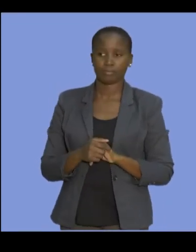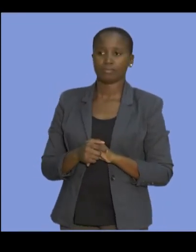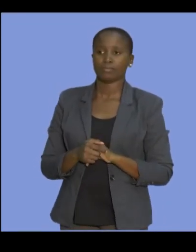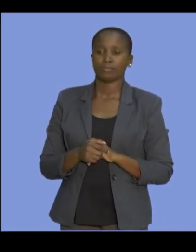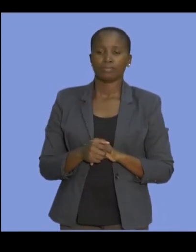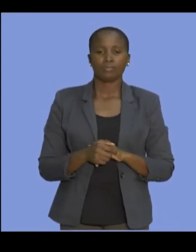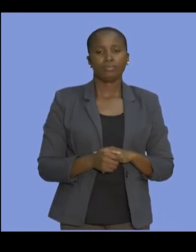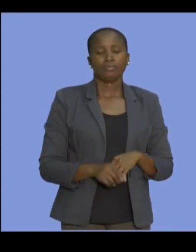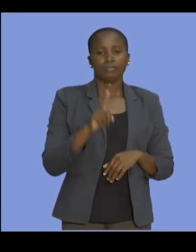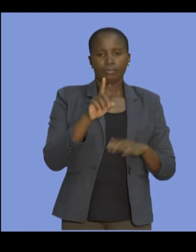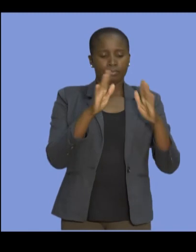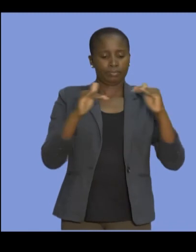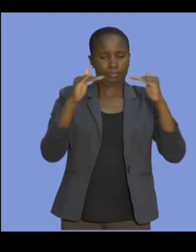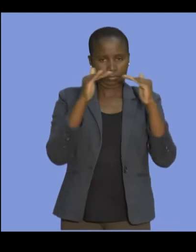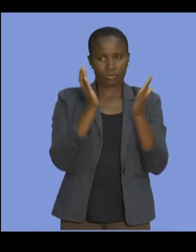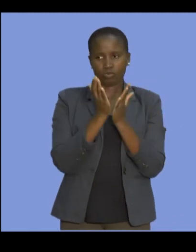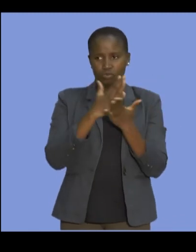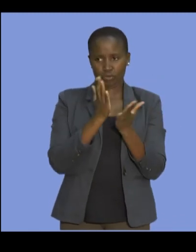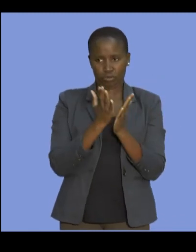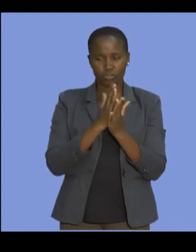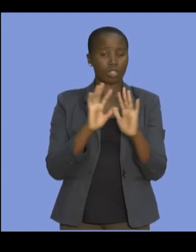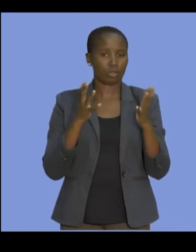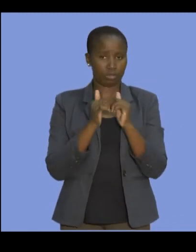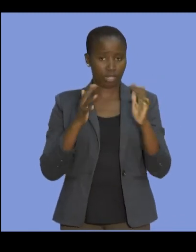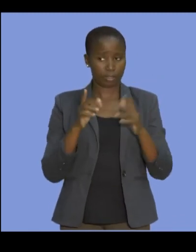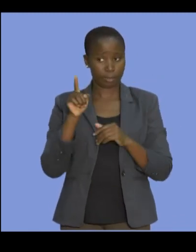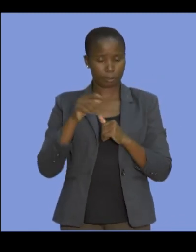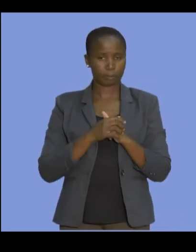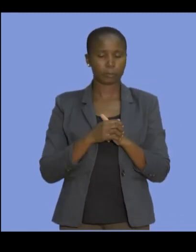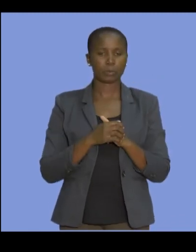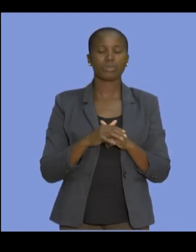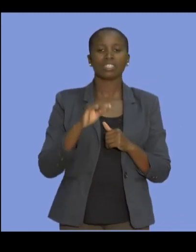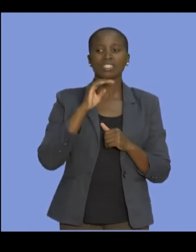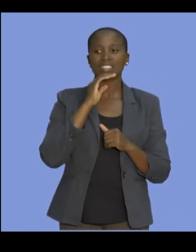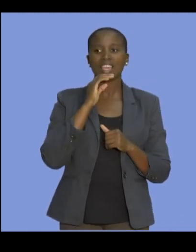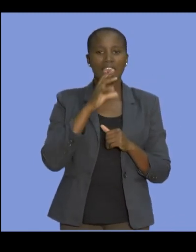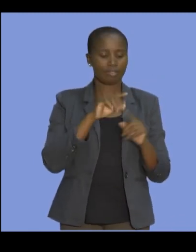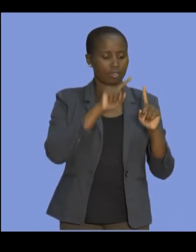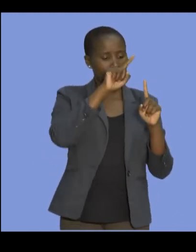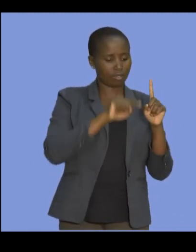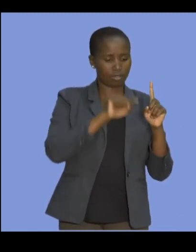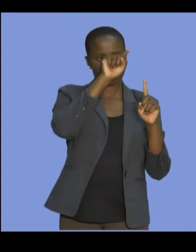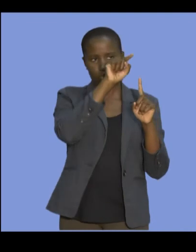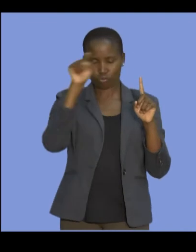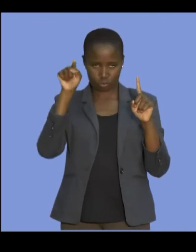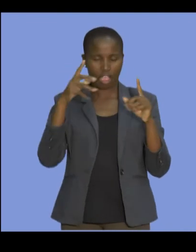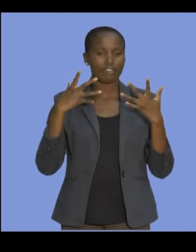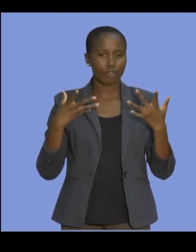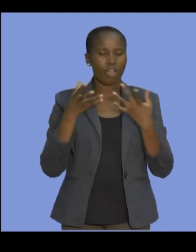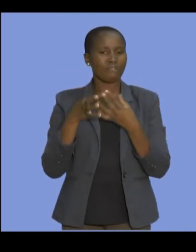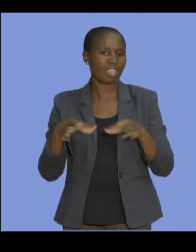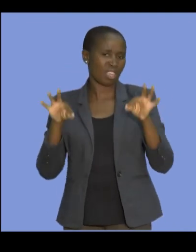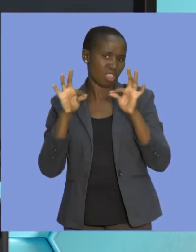So the standard deviation is given by the square root of the variance.